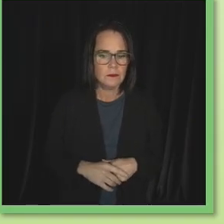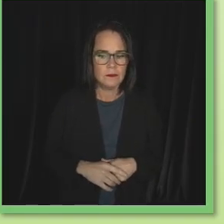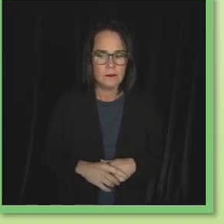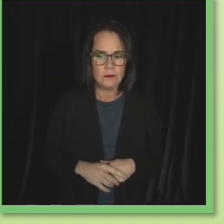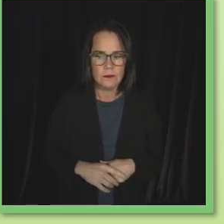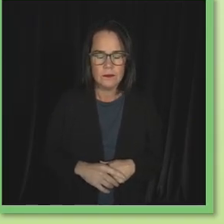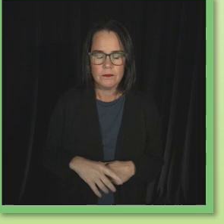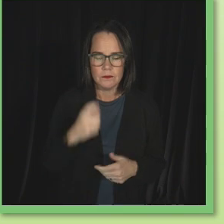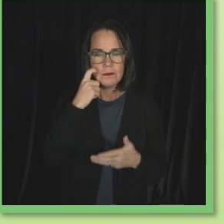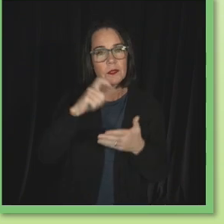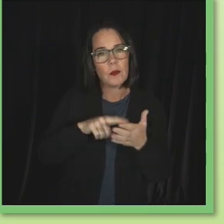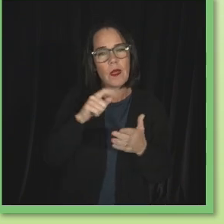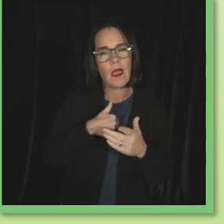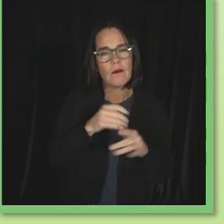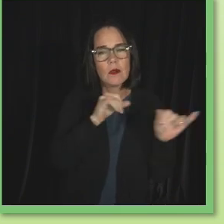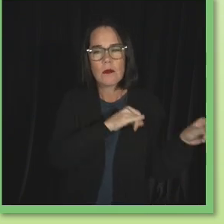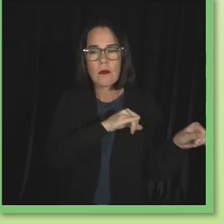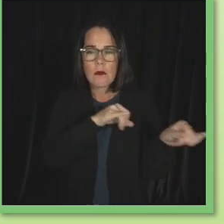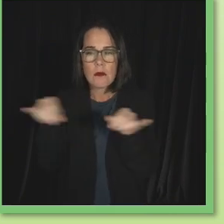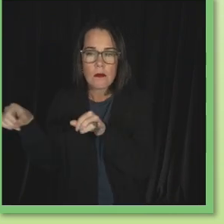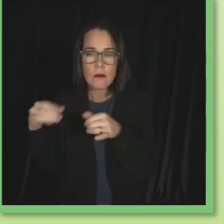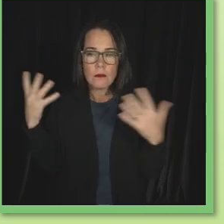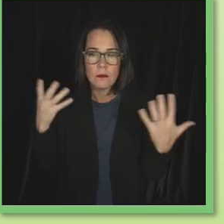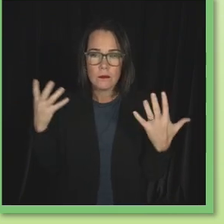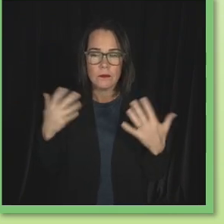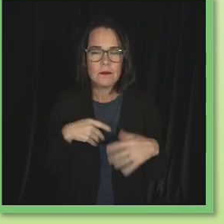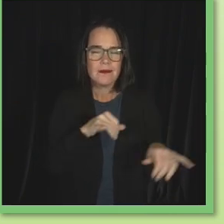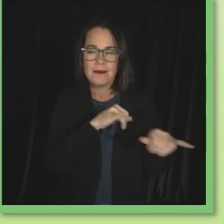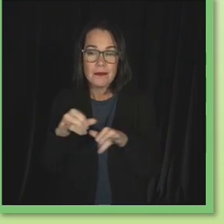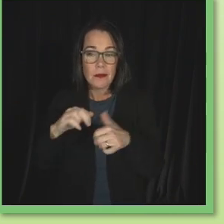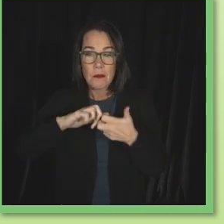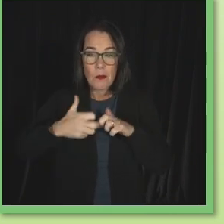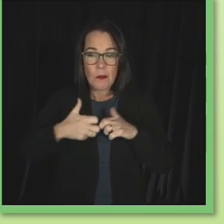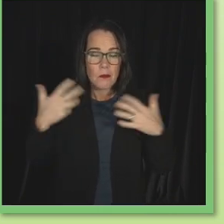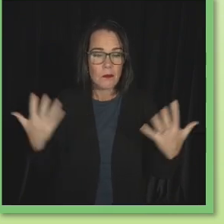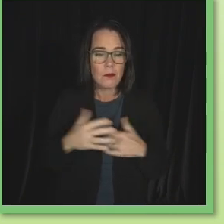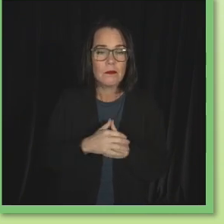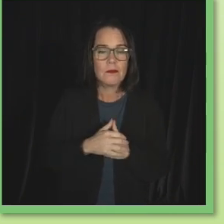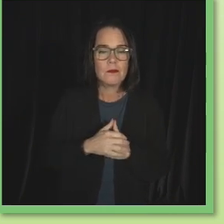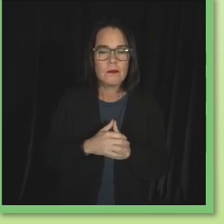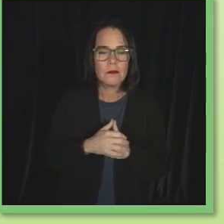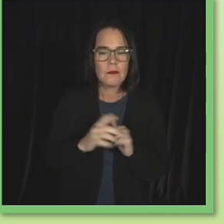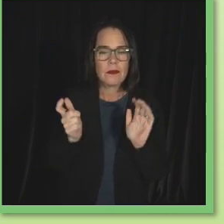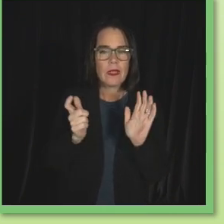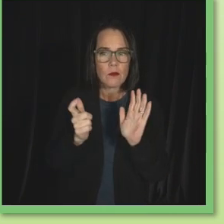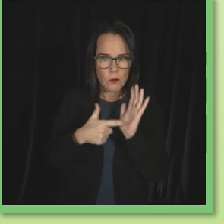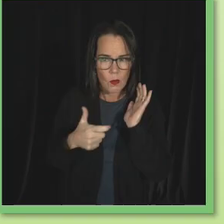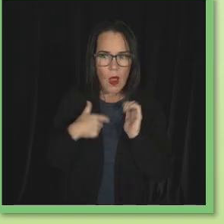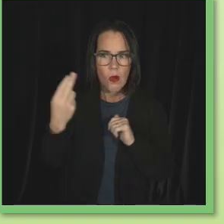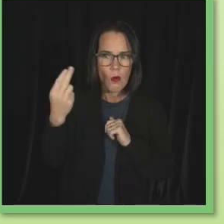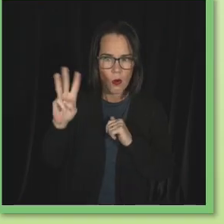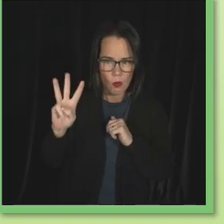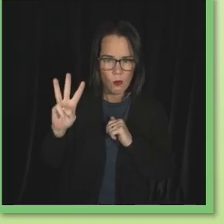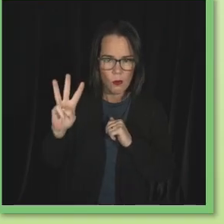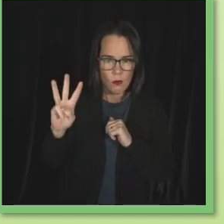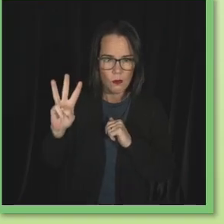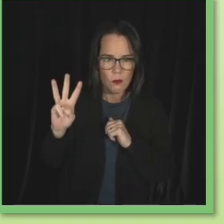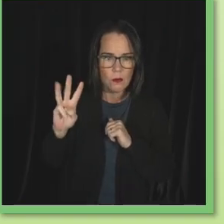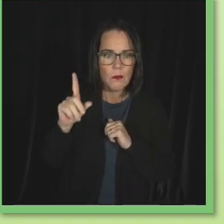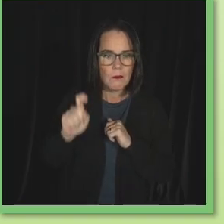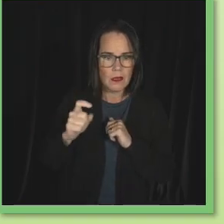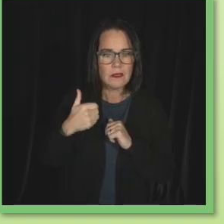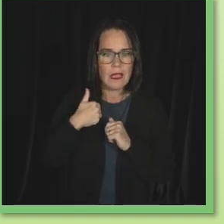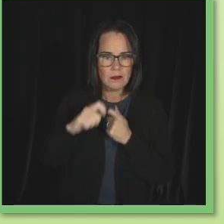there is a common pattern. All of them have a common problem. They need direct access for hardware. And this